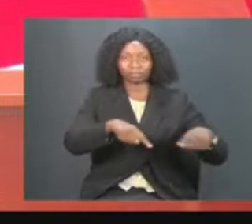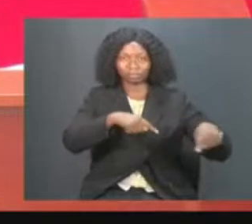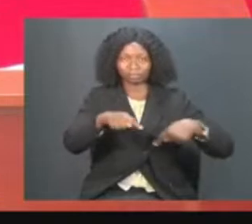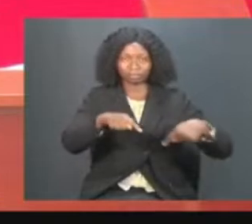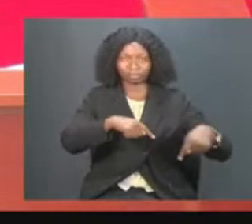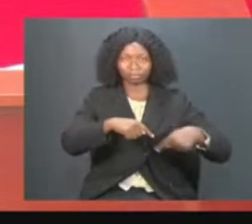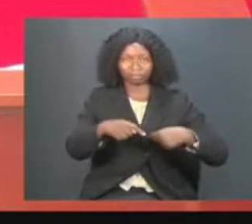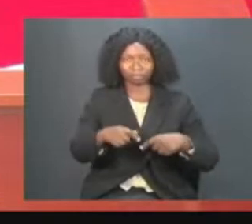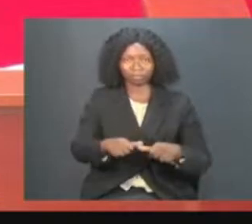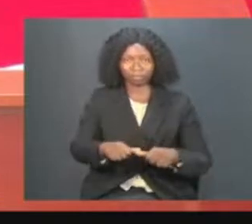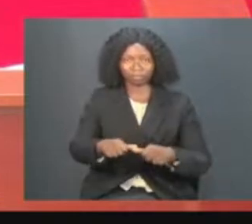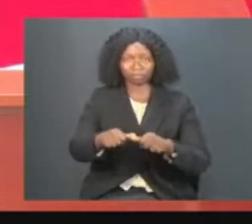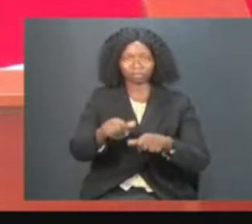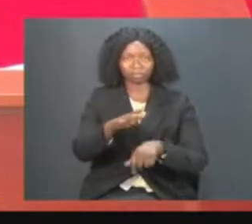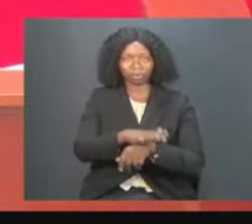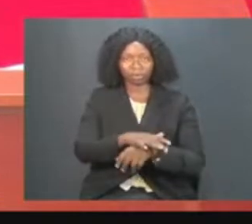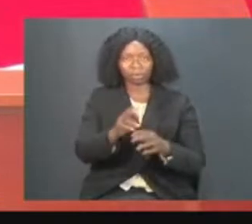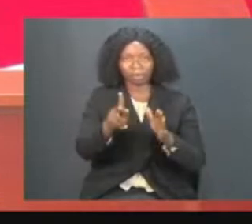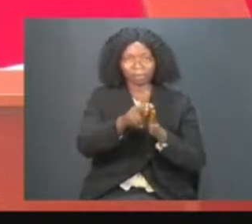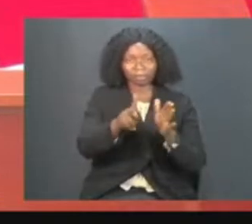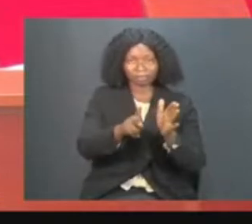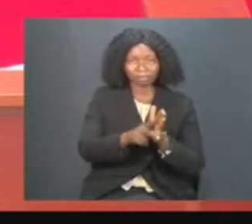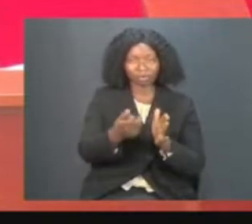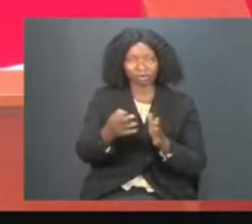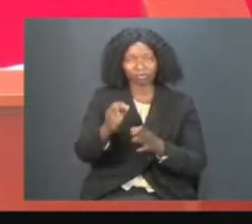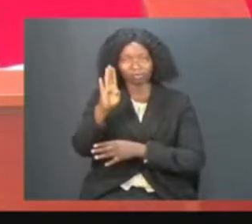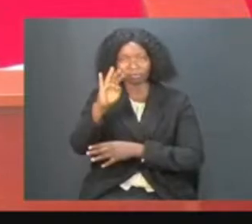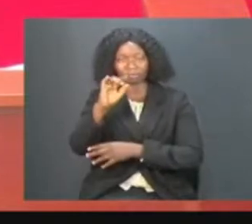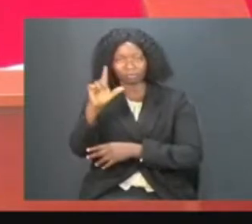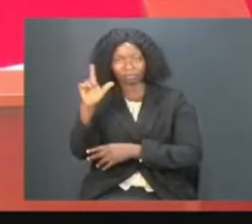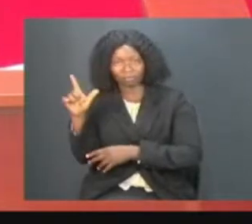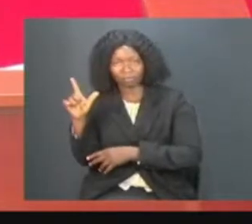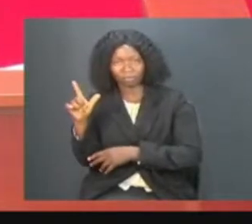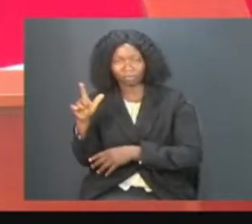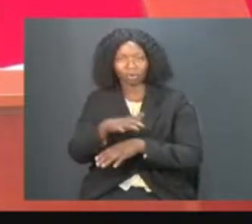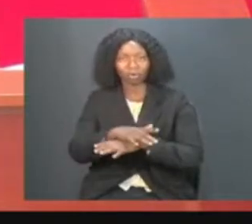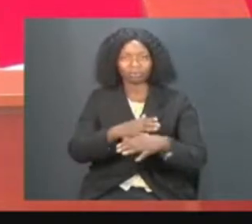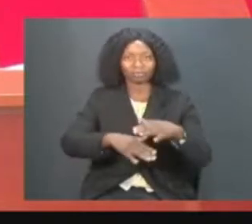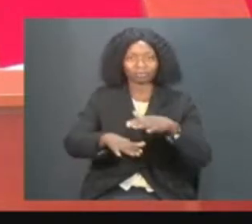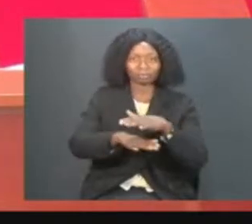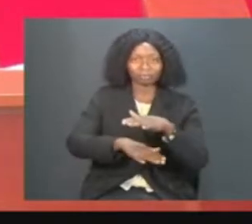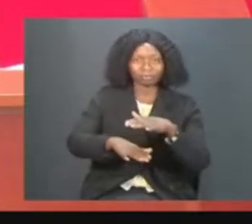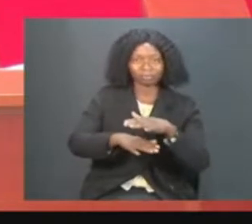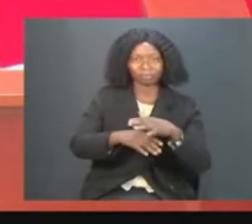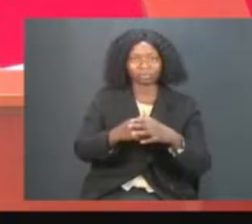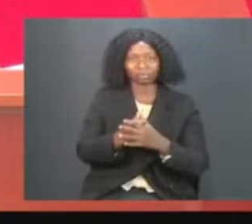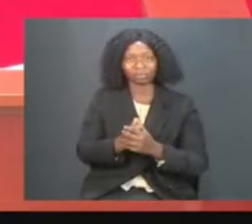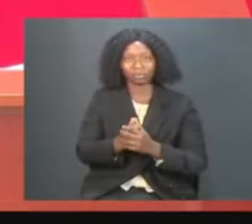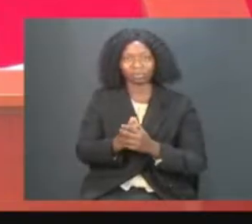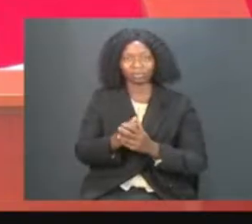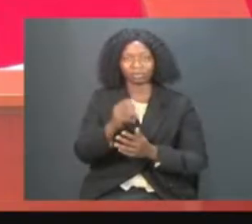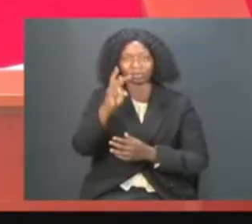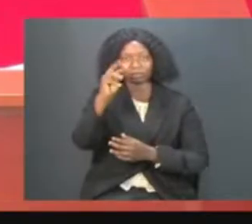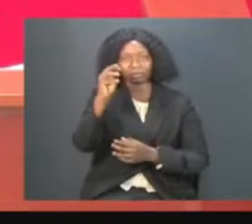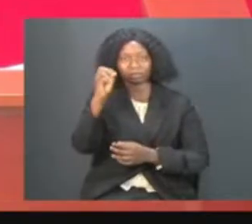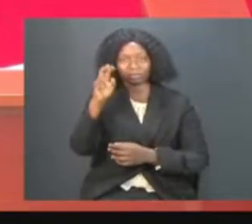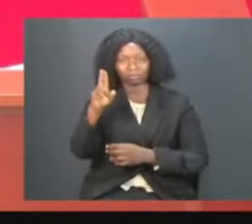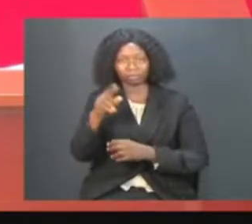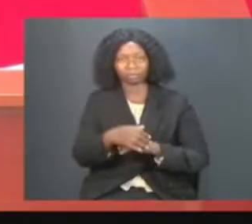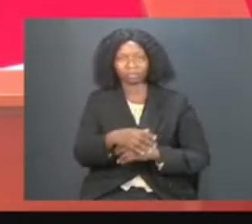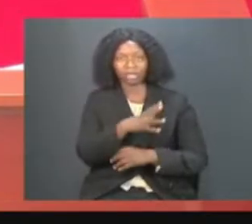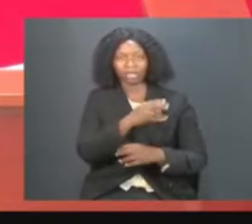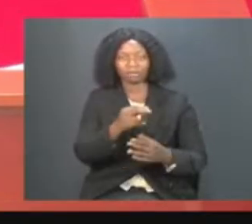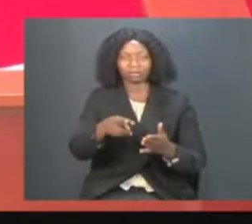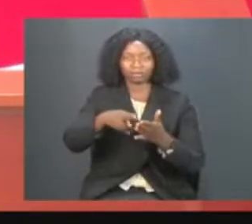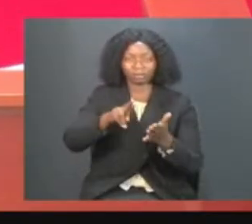arise on the principles of the bill on the basis of the explanatory memorandum and the